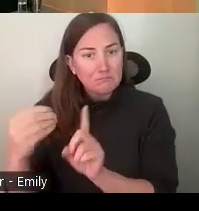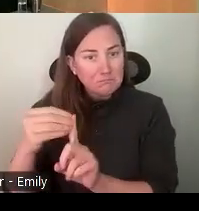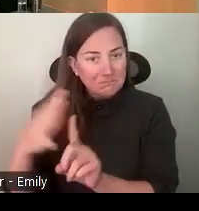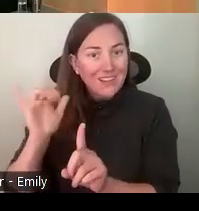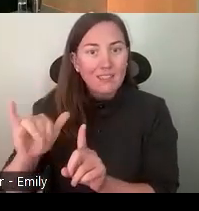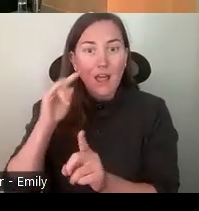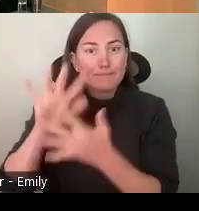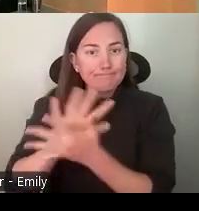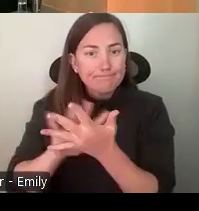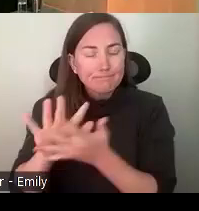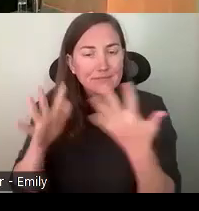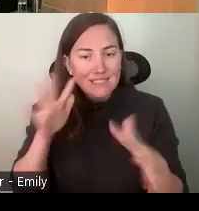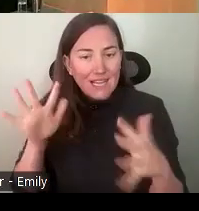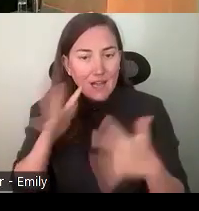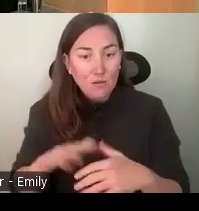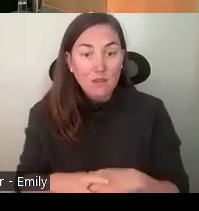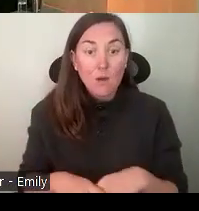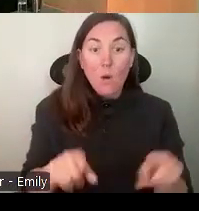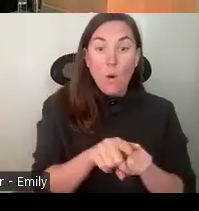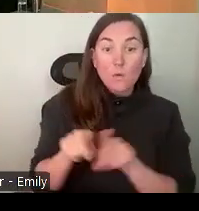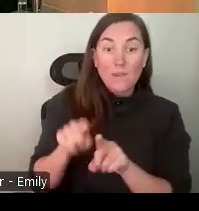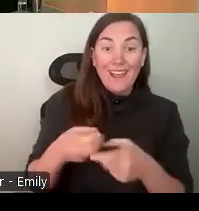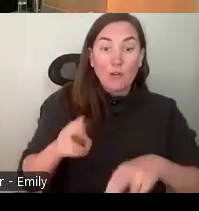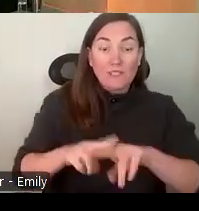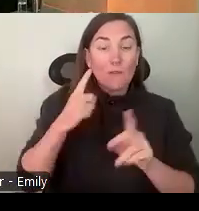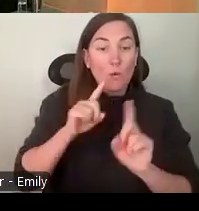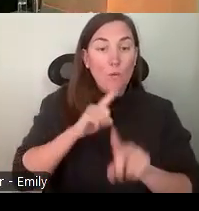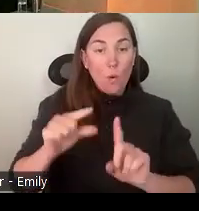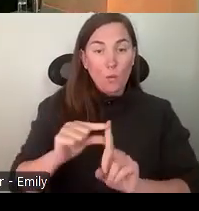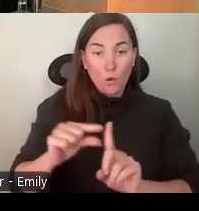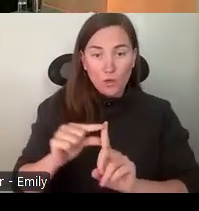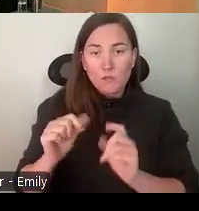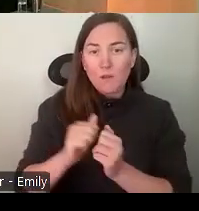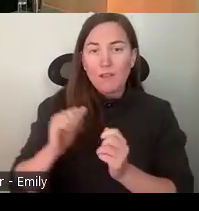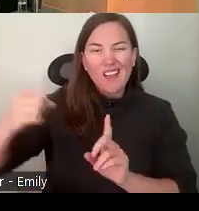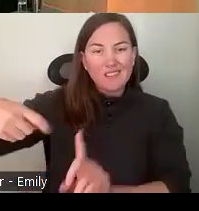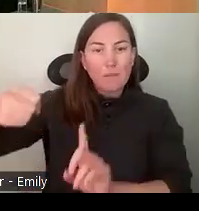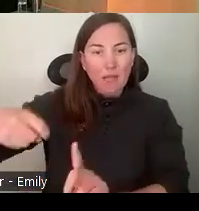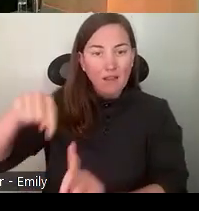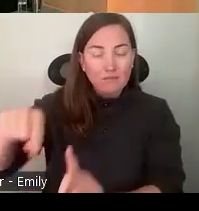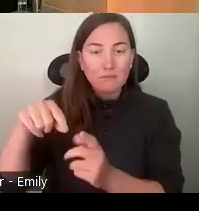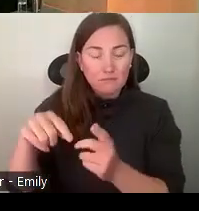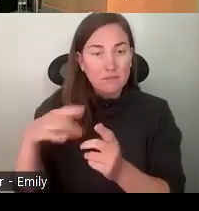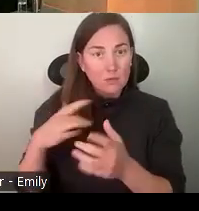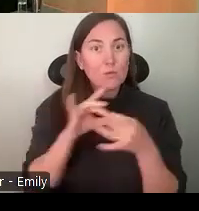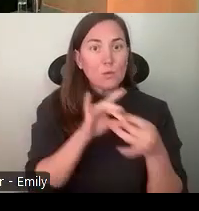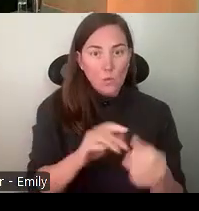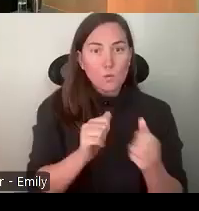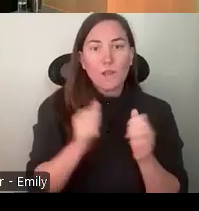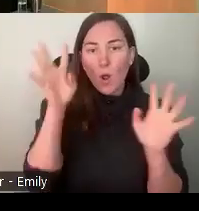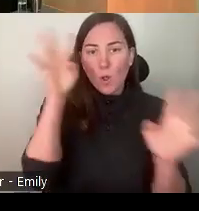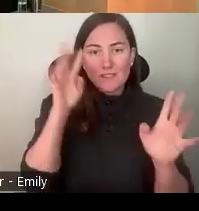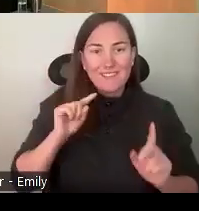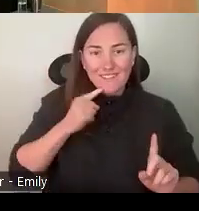increase in reporting words in these kinds of stimuli are associated with hallucination severity